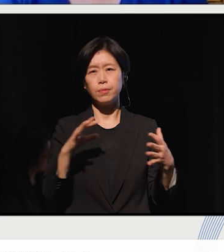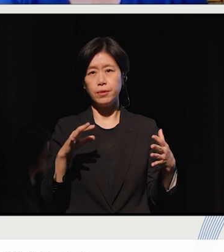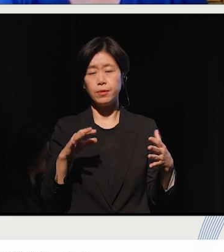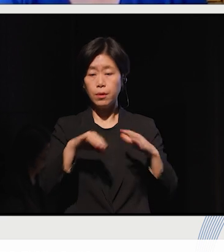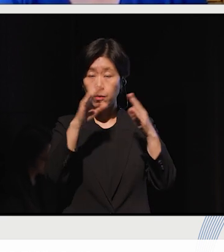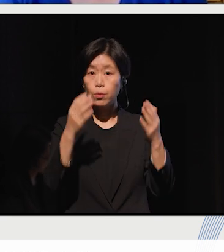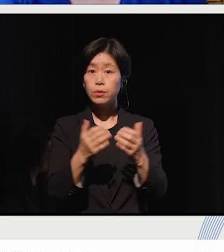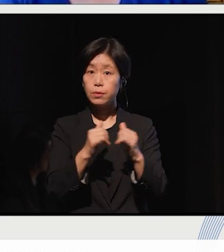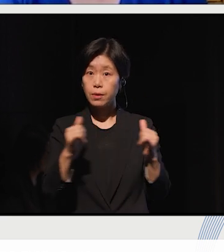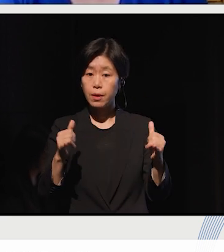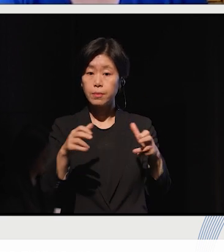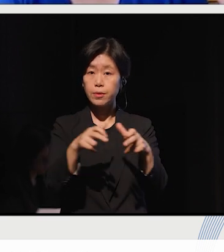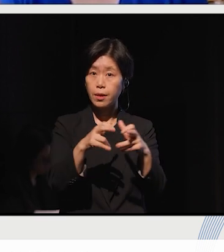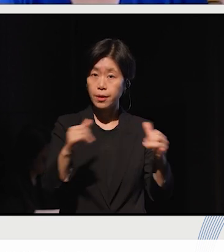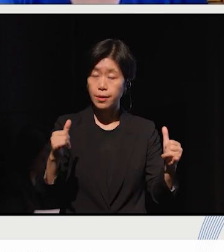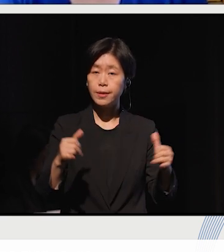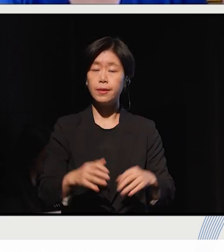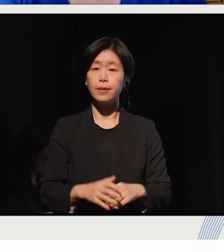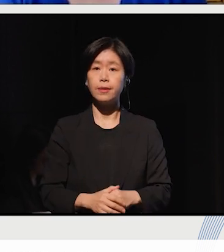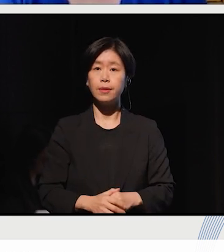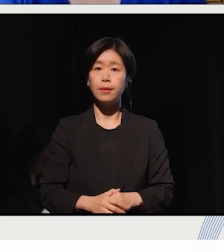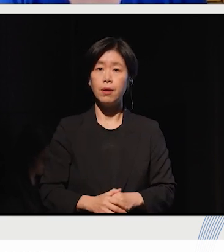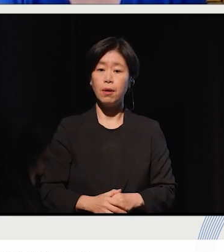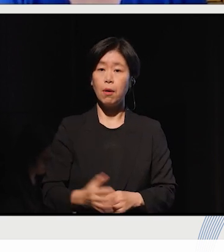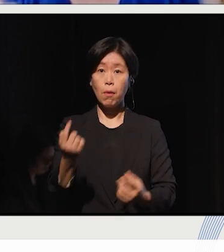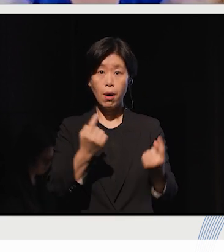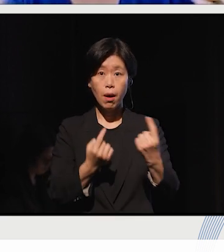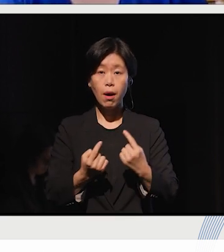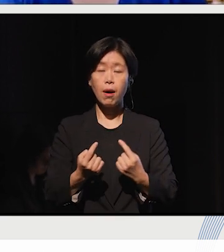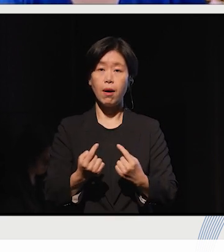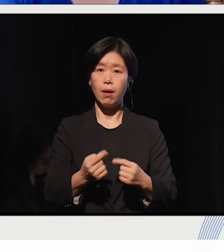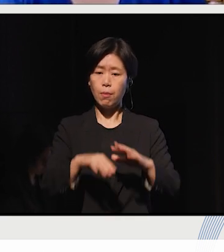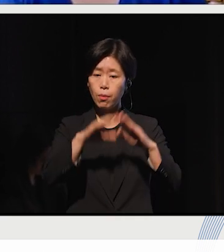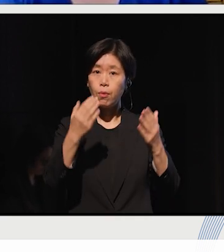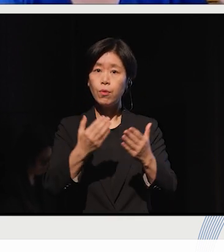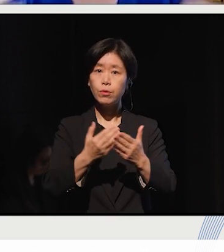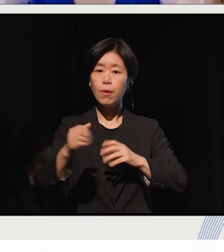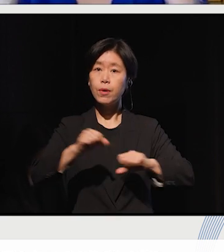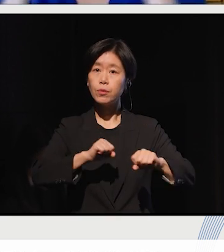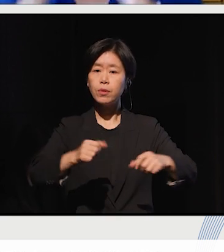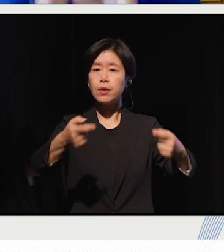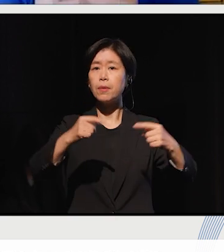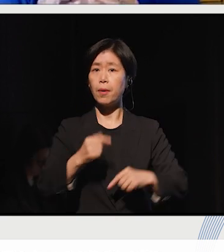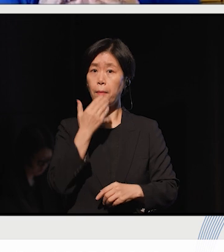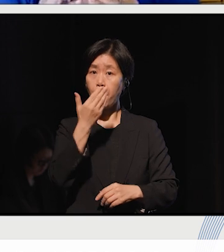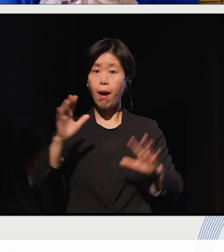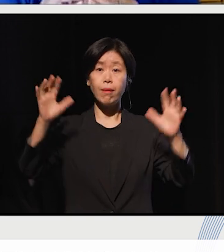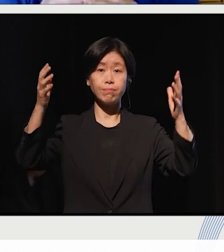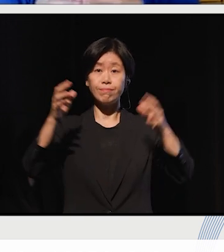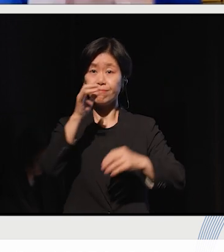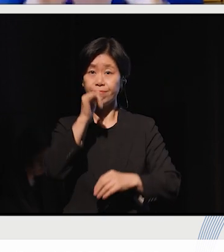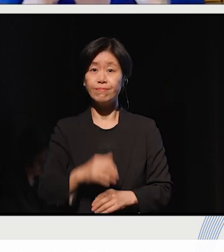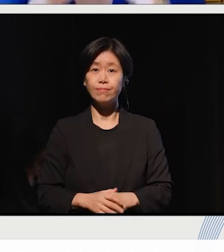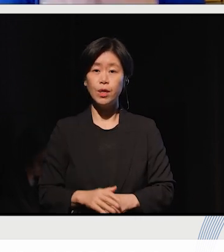all activities and events of the institution. That's our big picture. The procedures are the